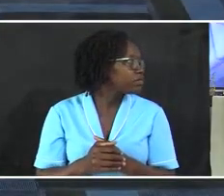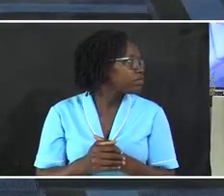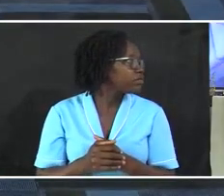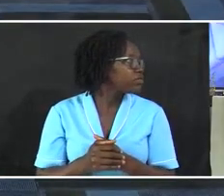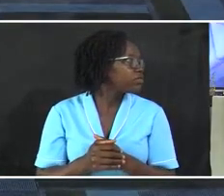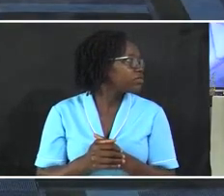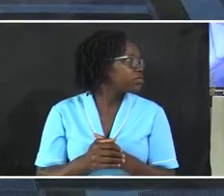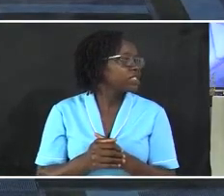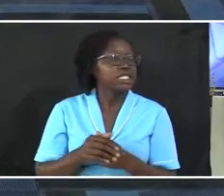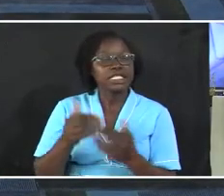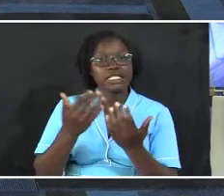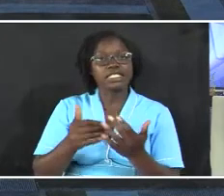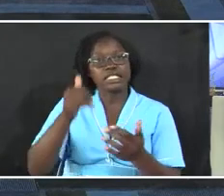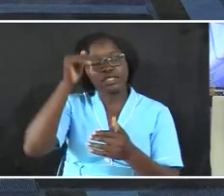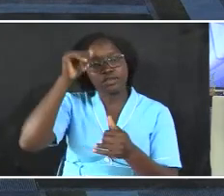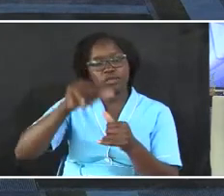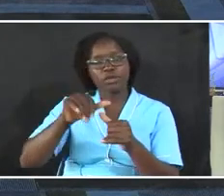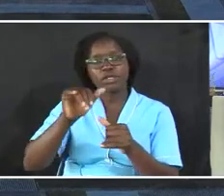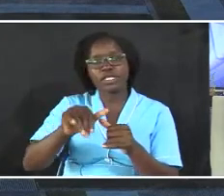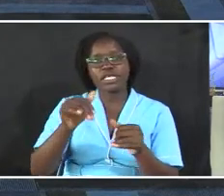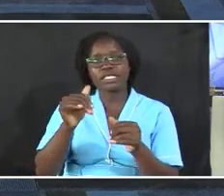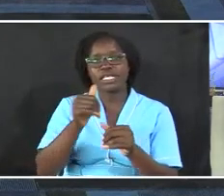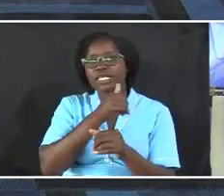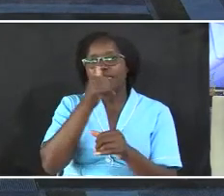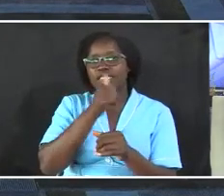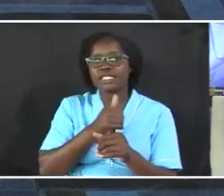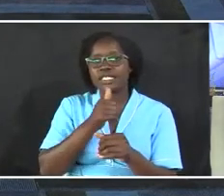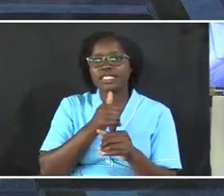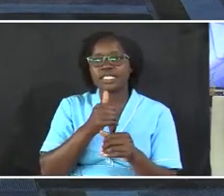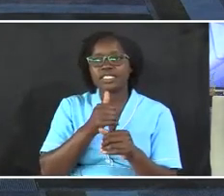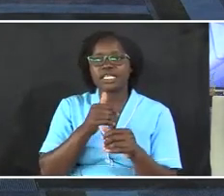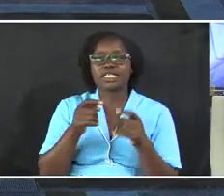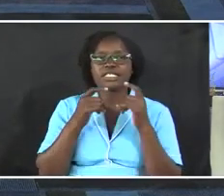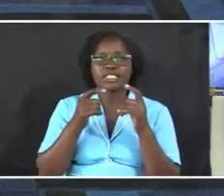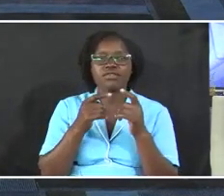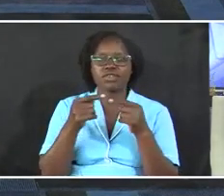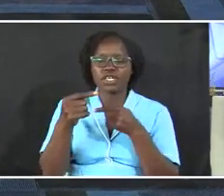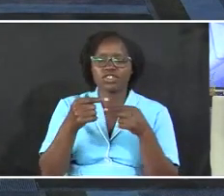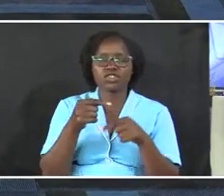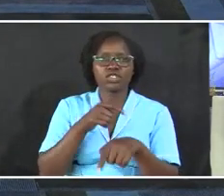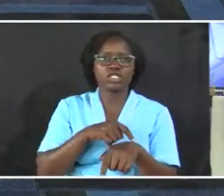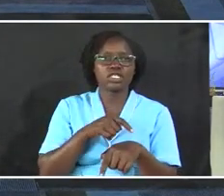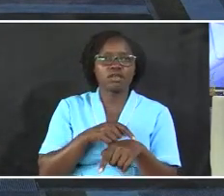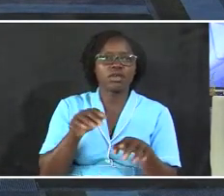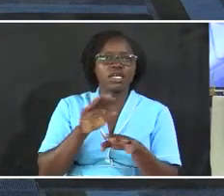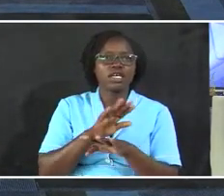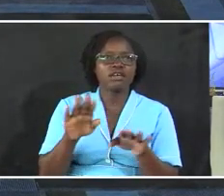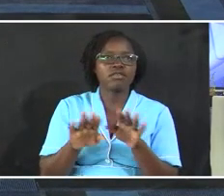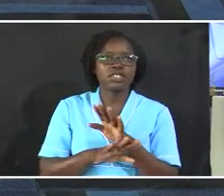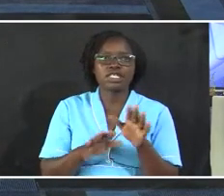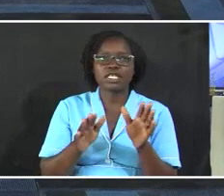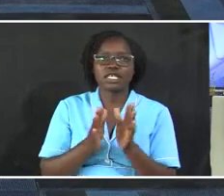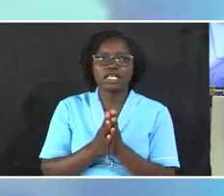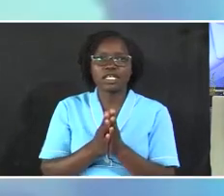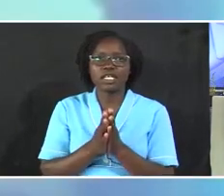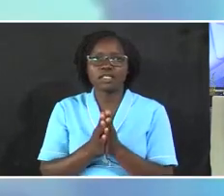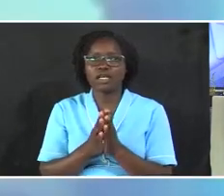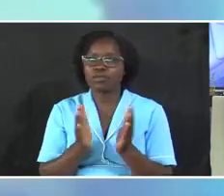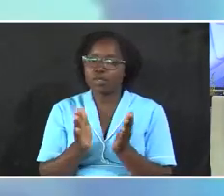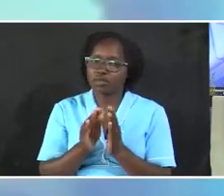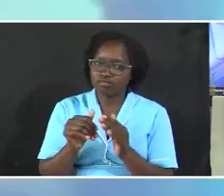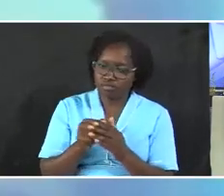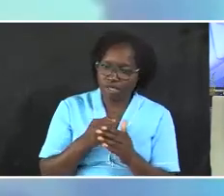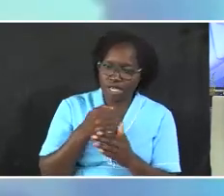Children, let us remember that secret sin only lasts for a short time. Since everything covered will definitely be